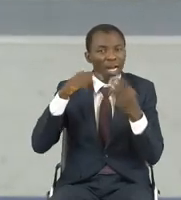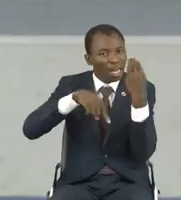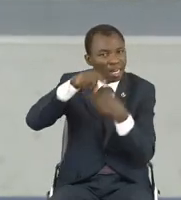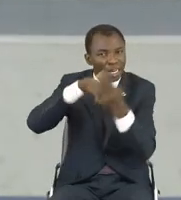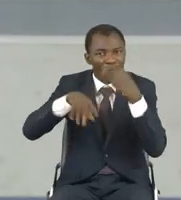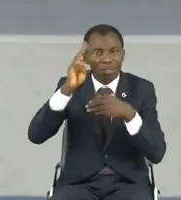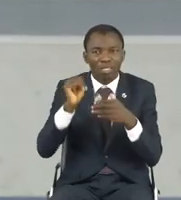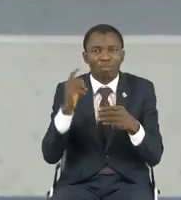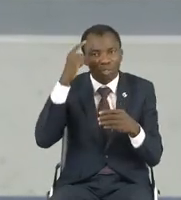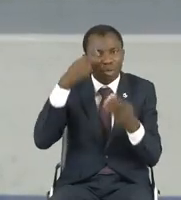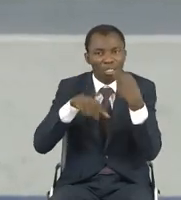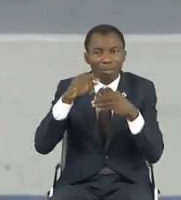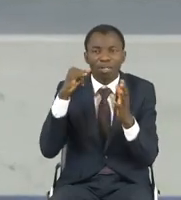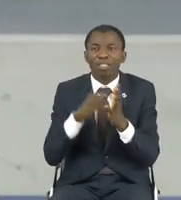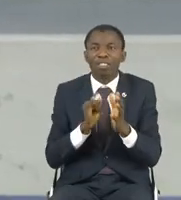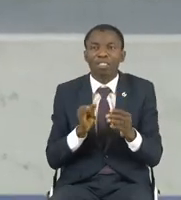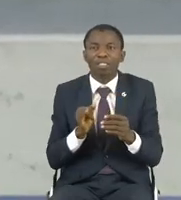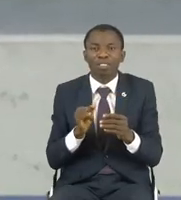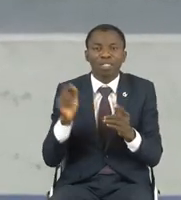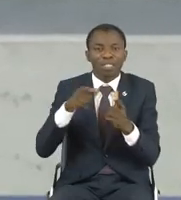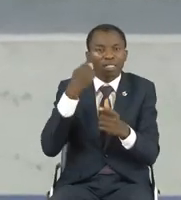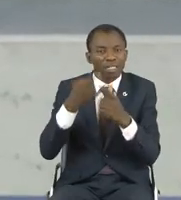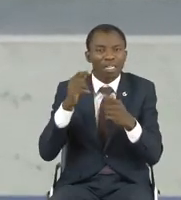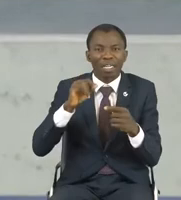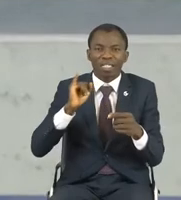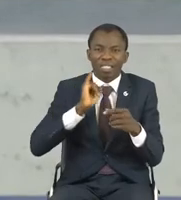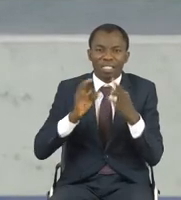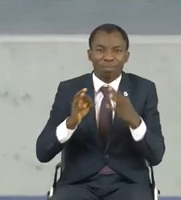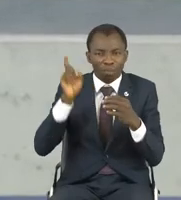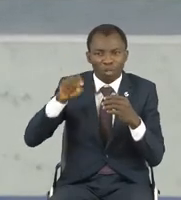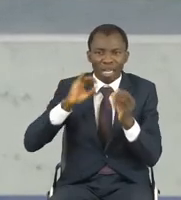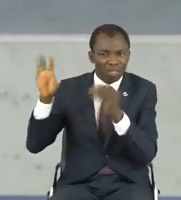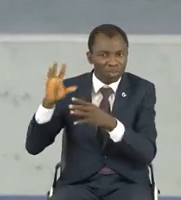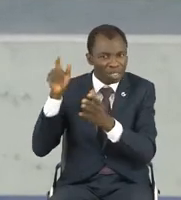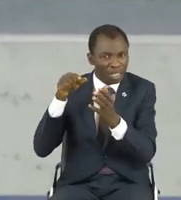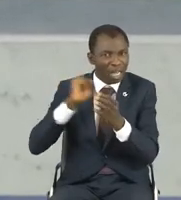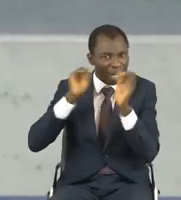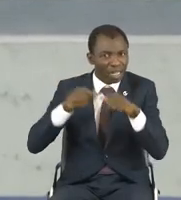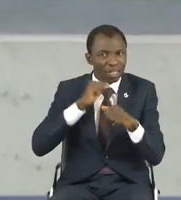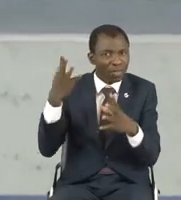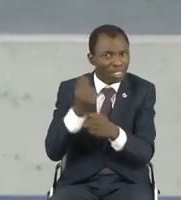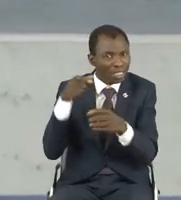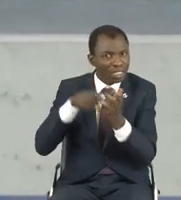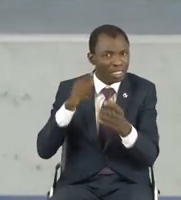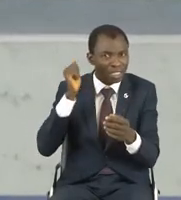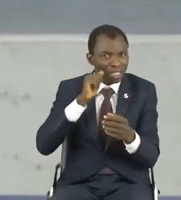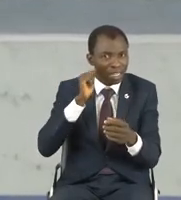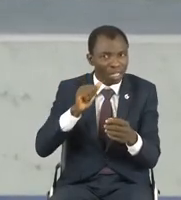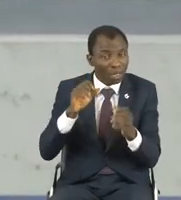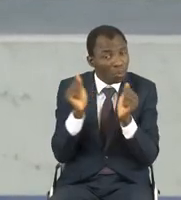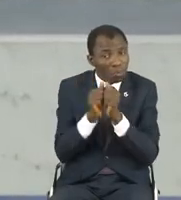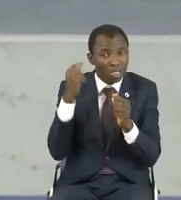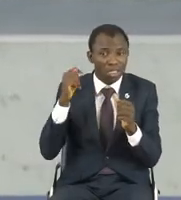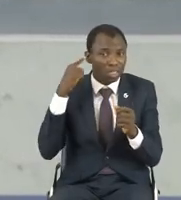cannot keep this gold and save this girl. I cannot take on this girl with the gold."